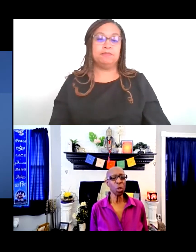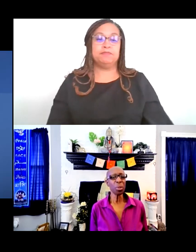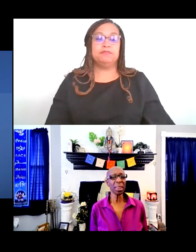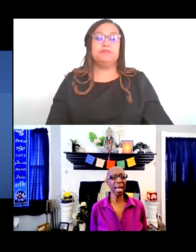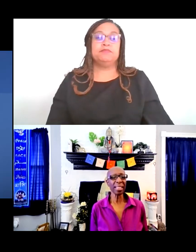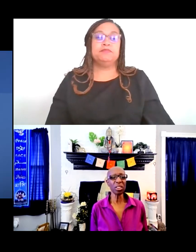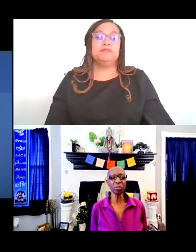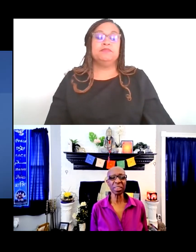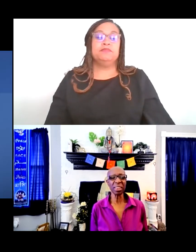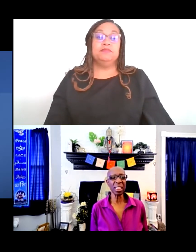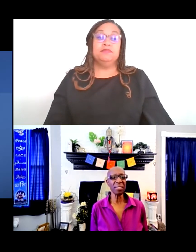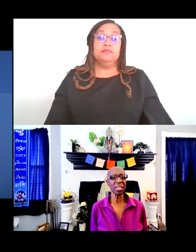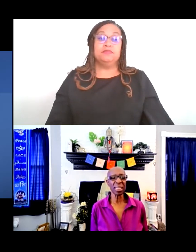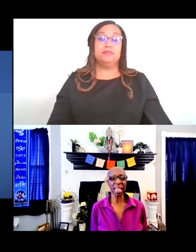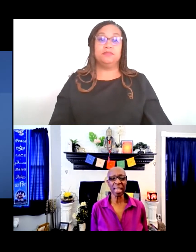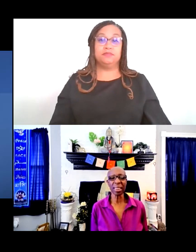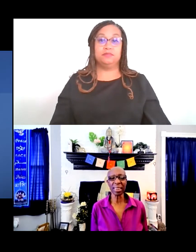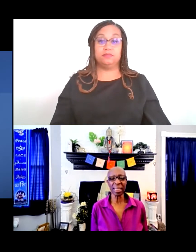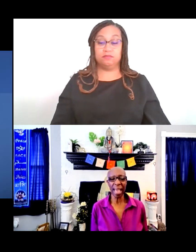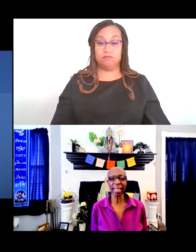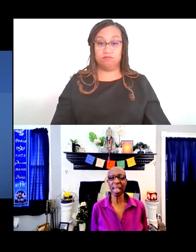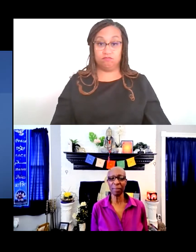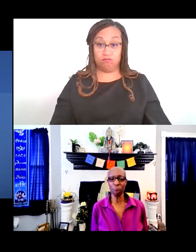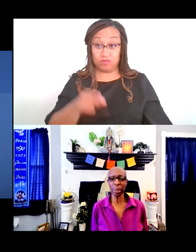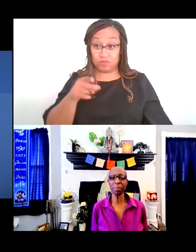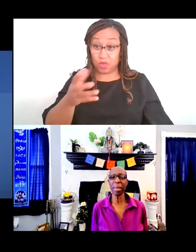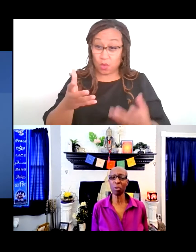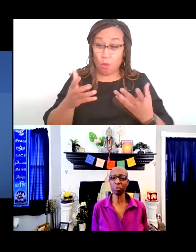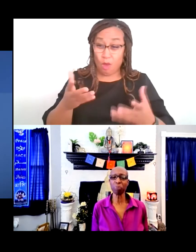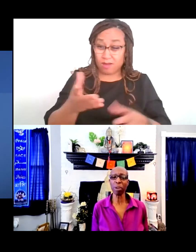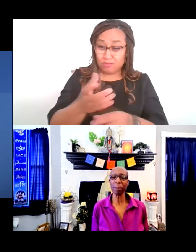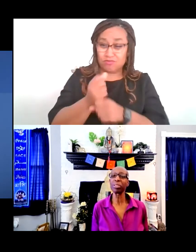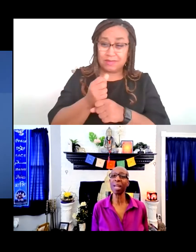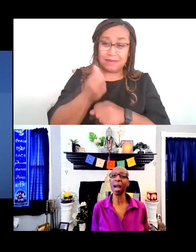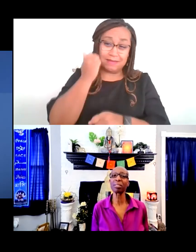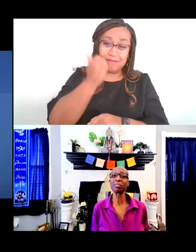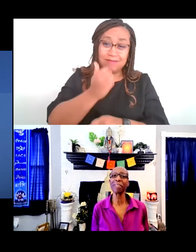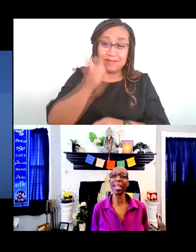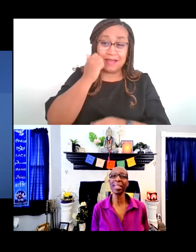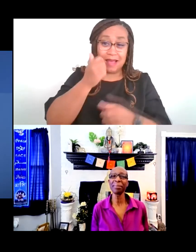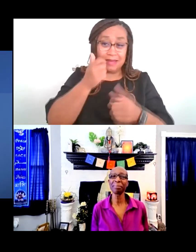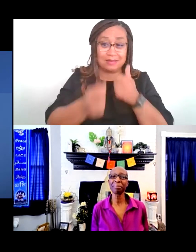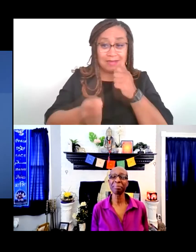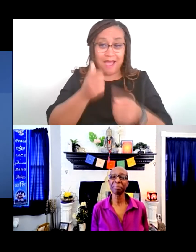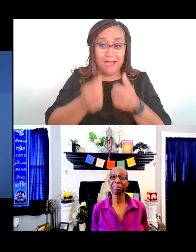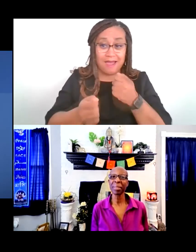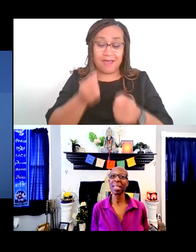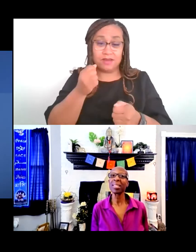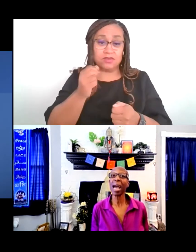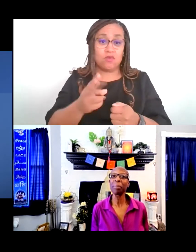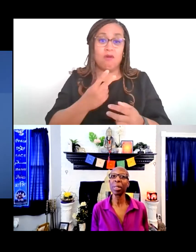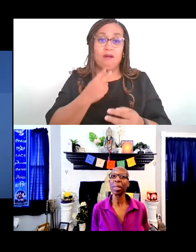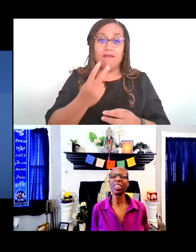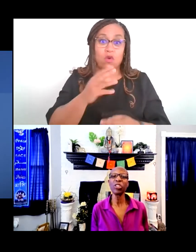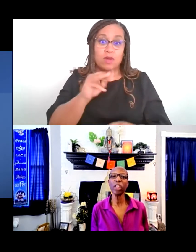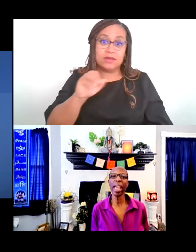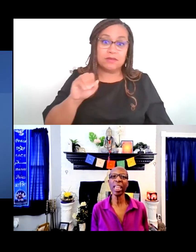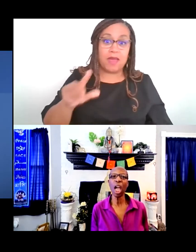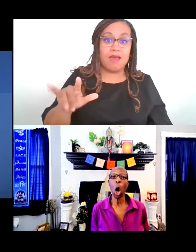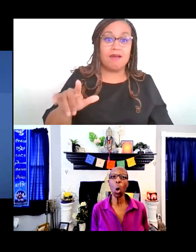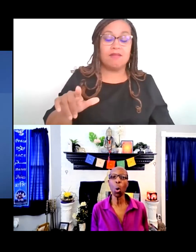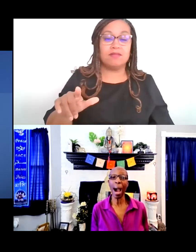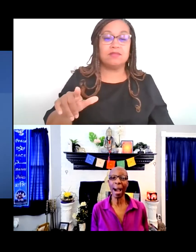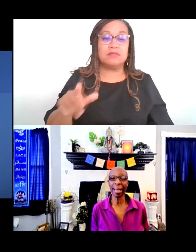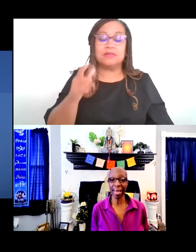If you would like to receive a daily text and voicemail from Reverend Dr. Ray, type